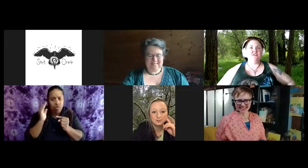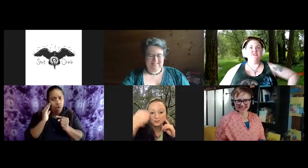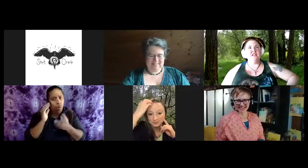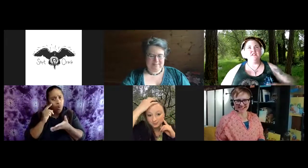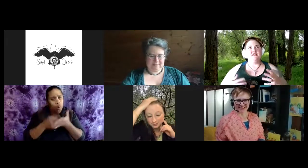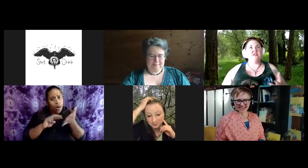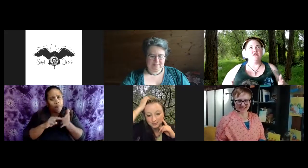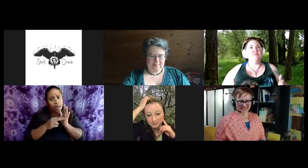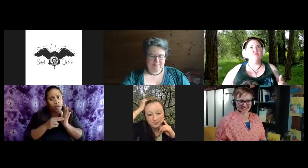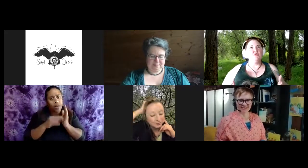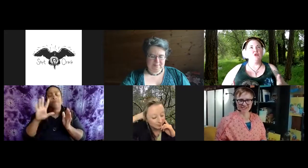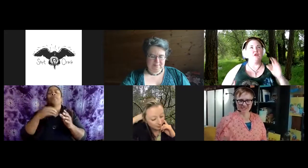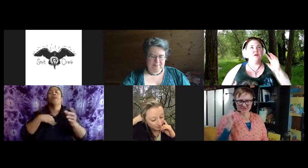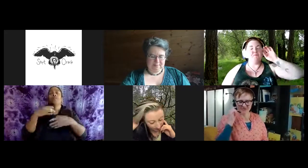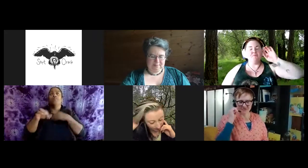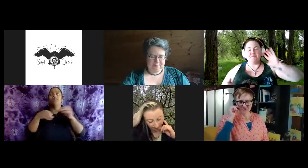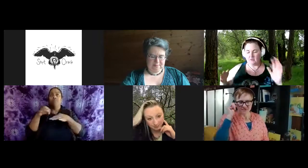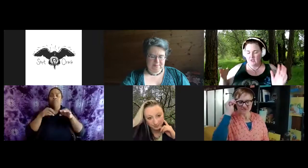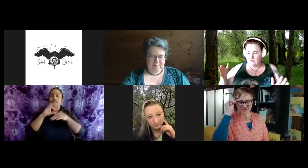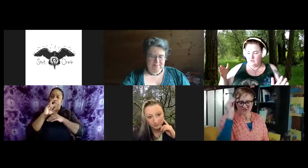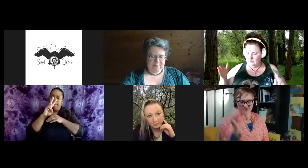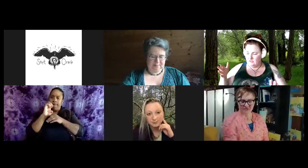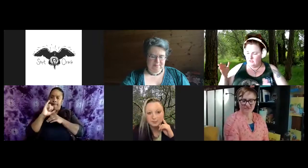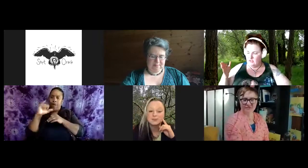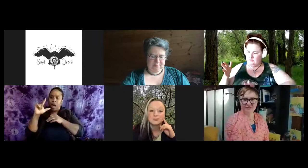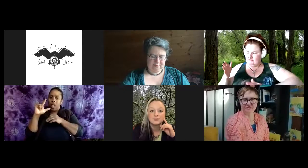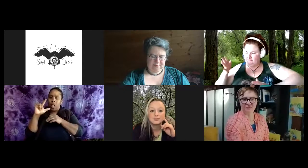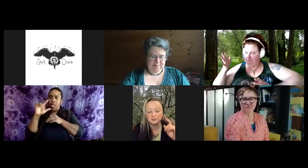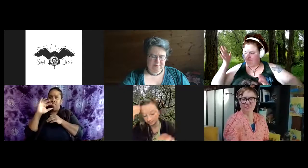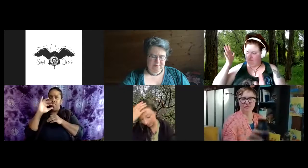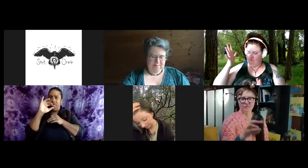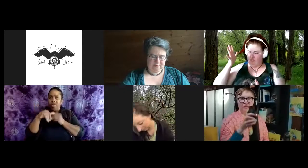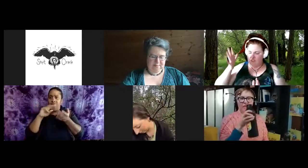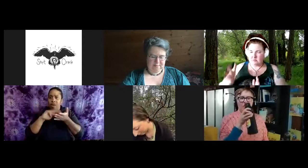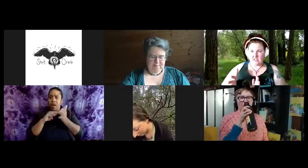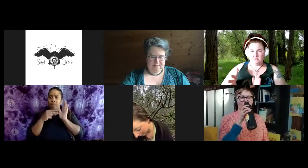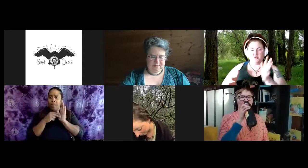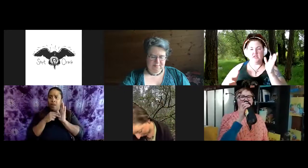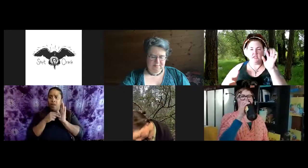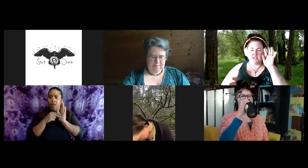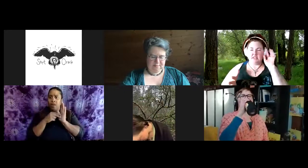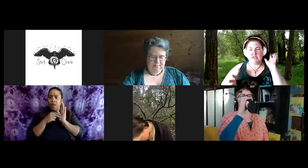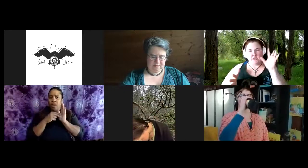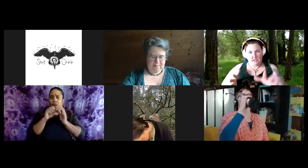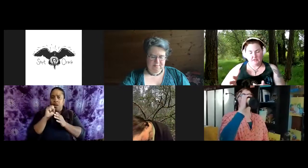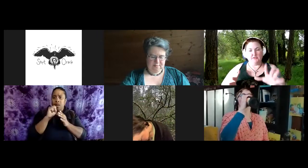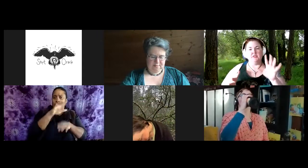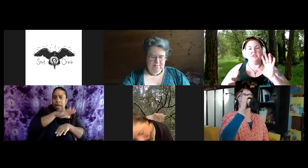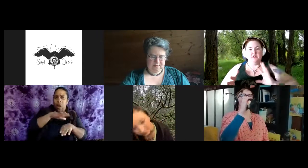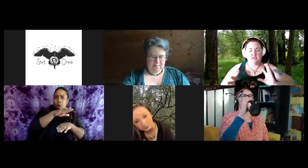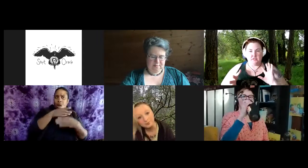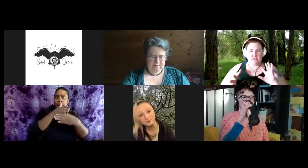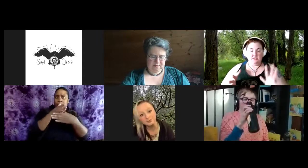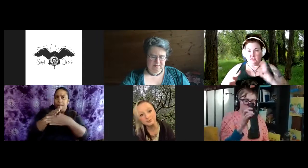So the veil is a term for the space between the land